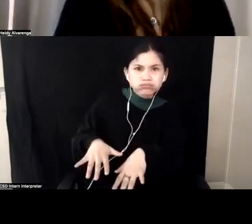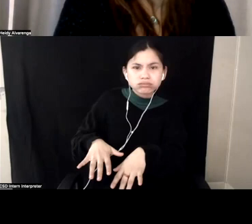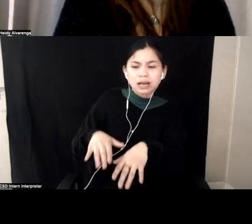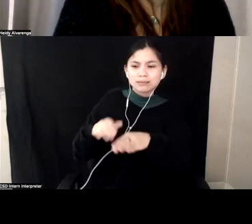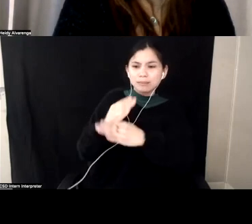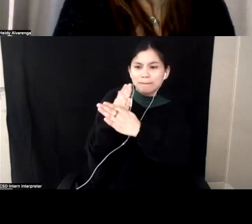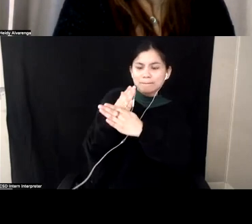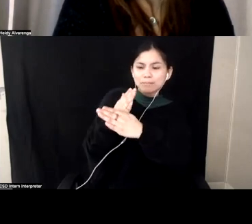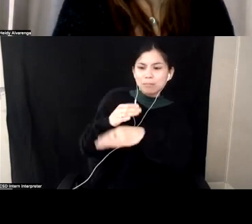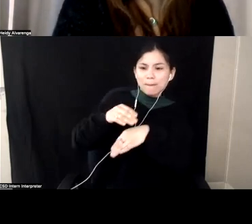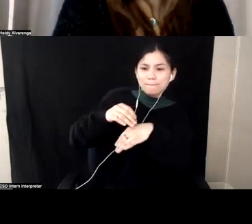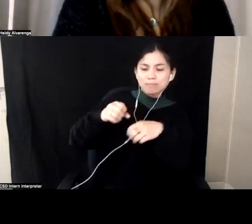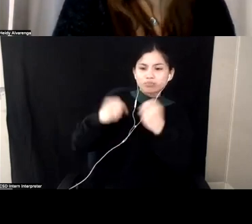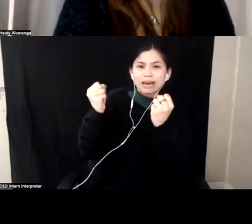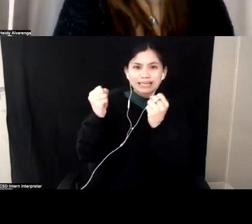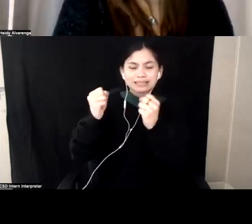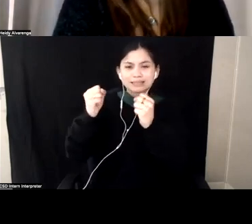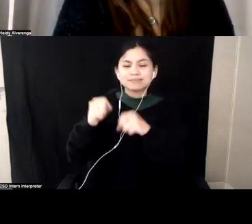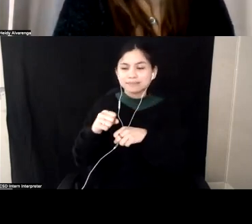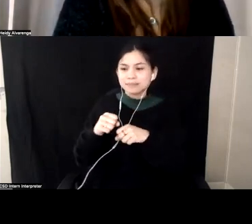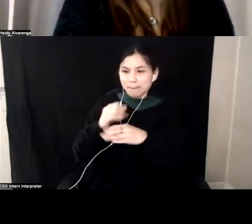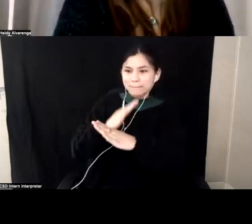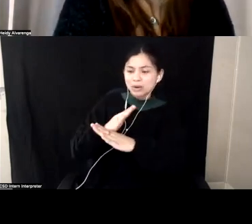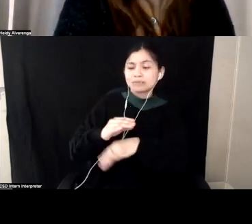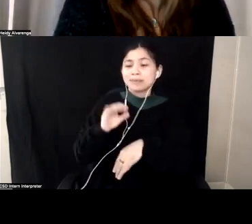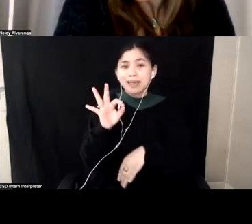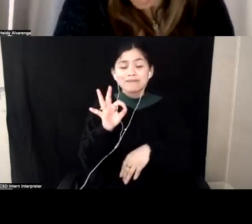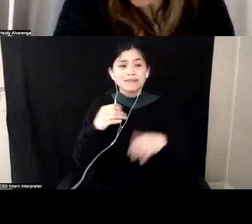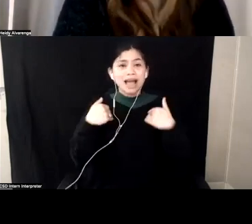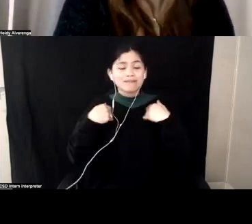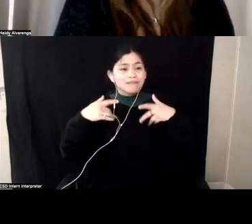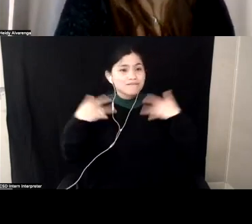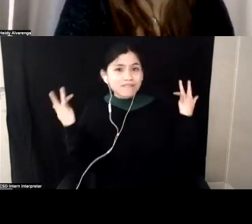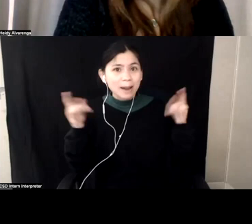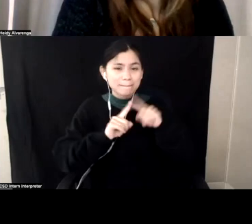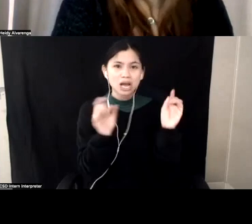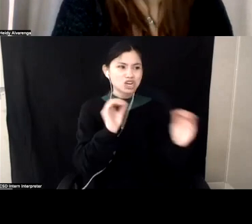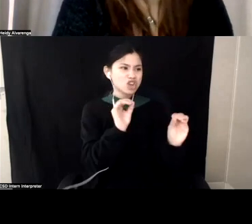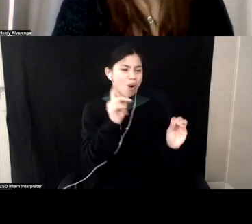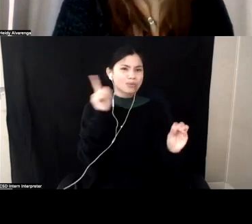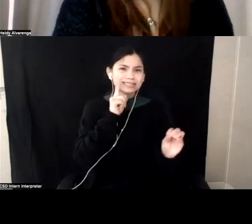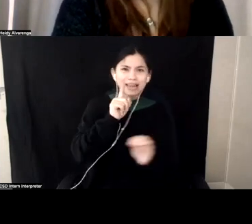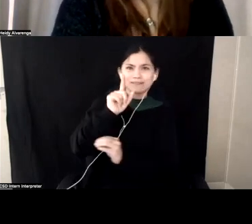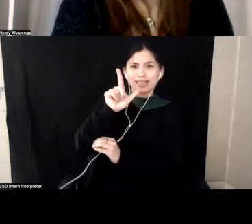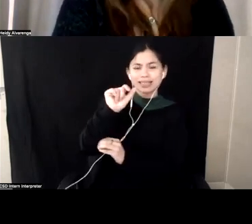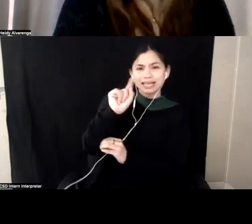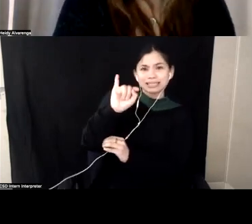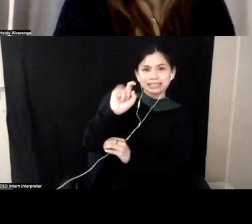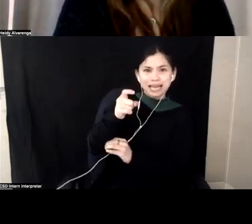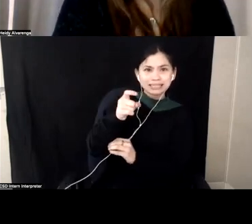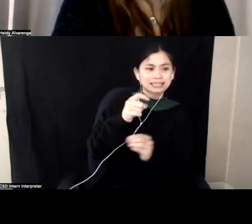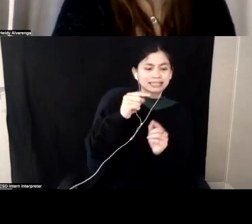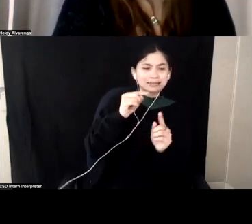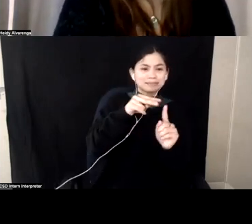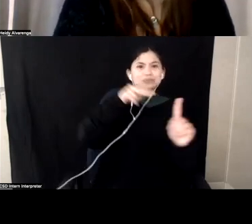event that does not have a Latin aspect, it's fine. The next one can